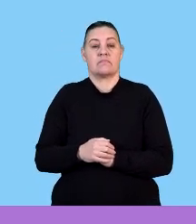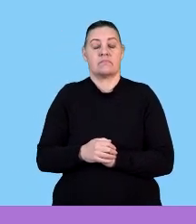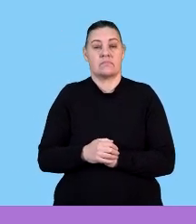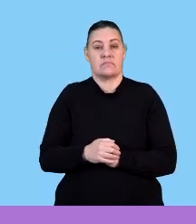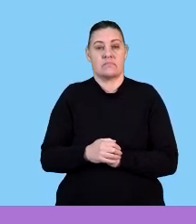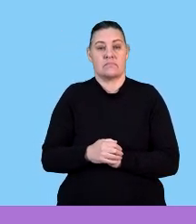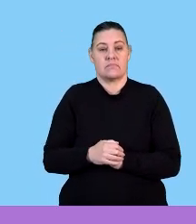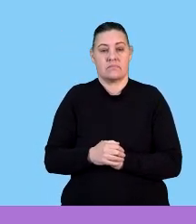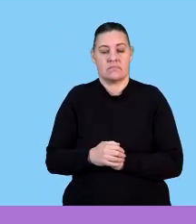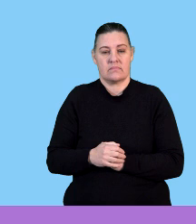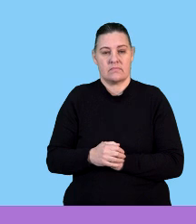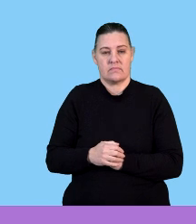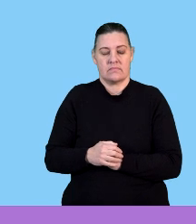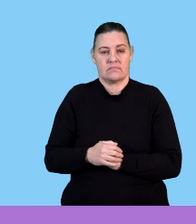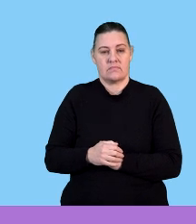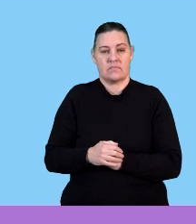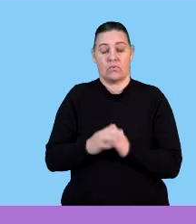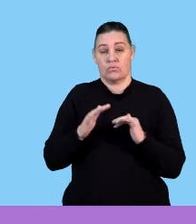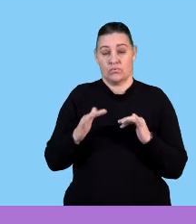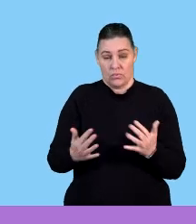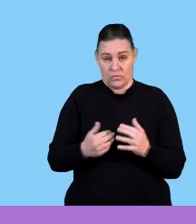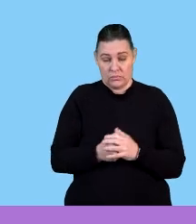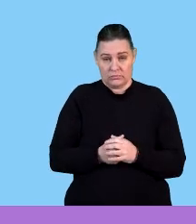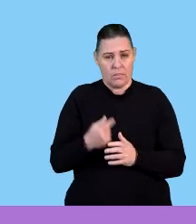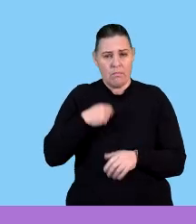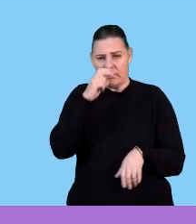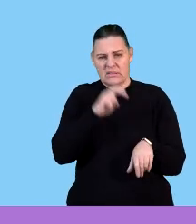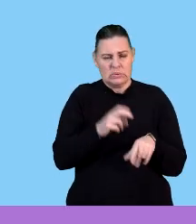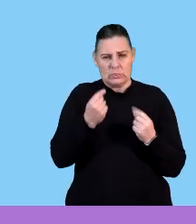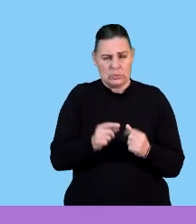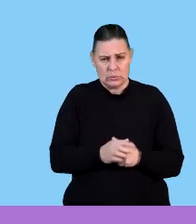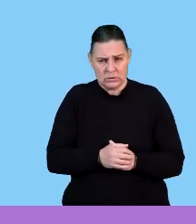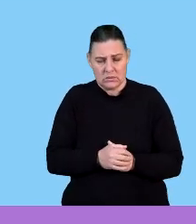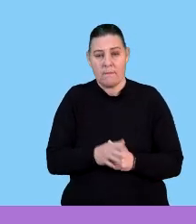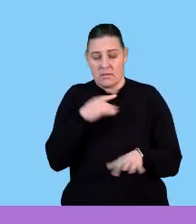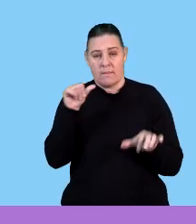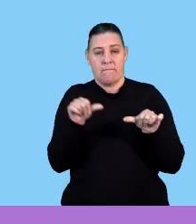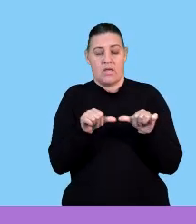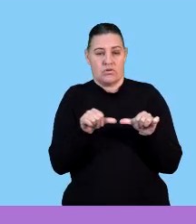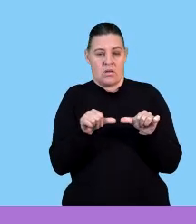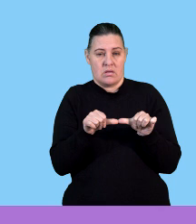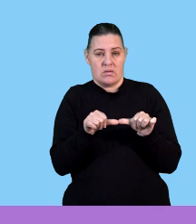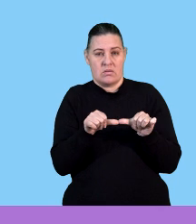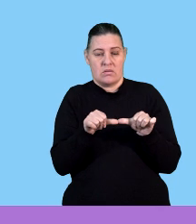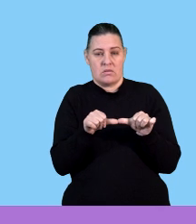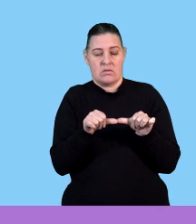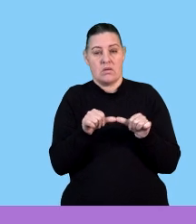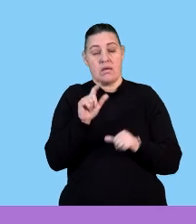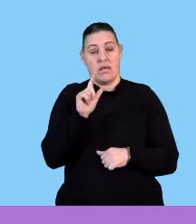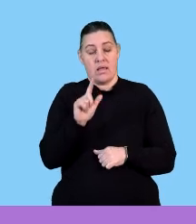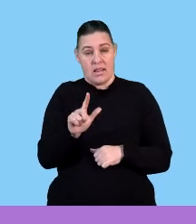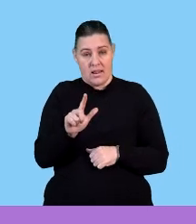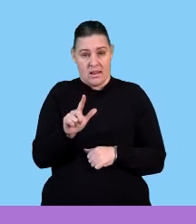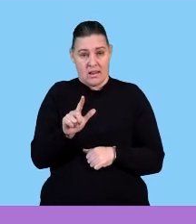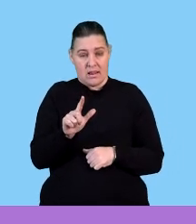meters by 3,45 meters. So what do I need to do here? I've got to measure the